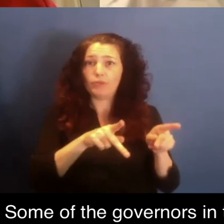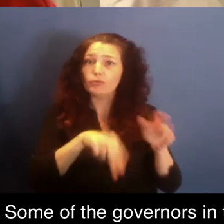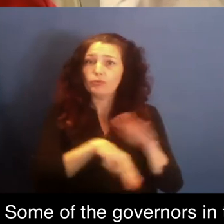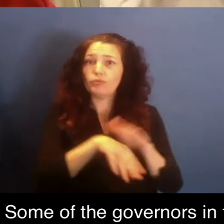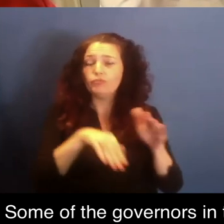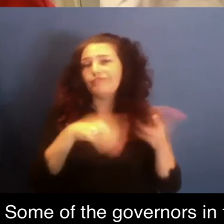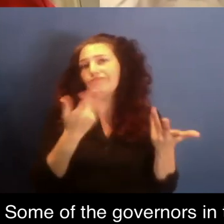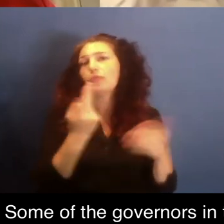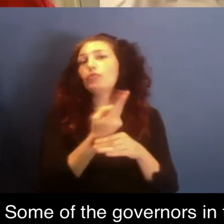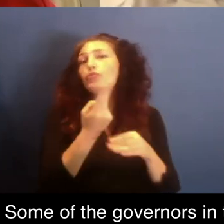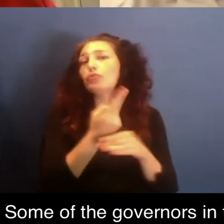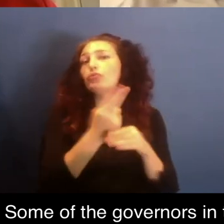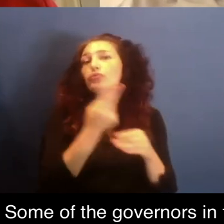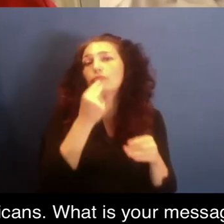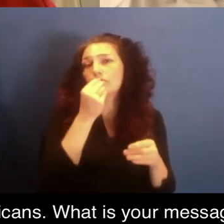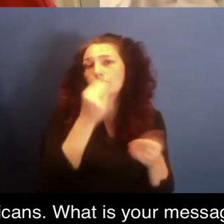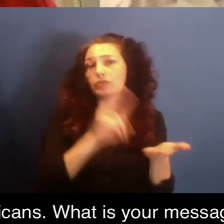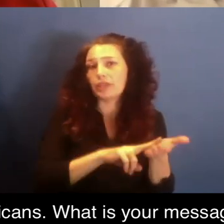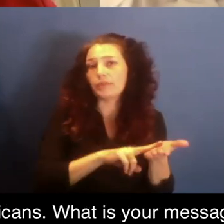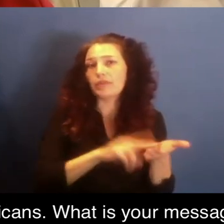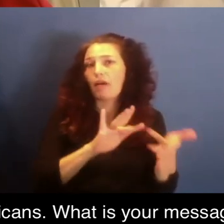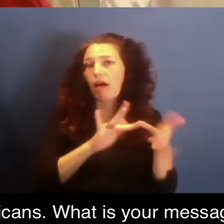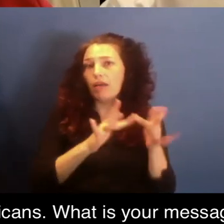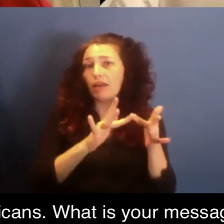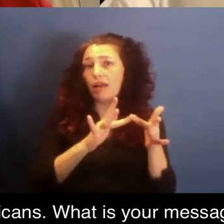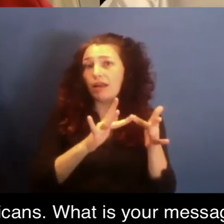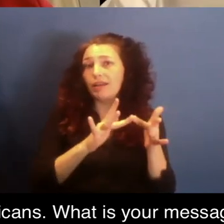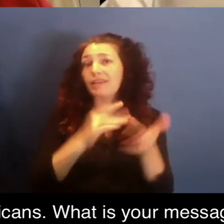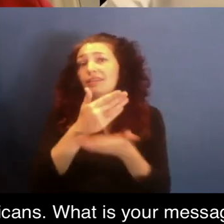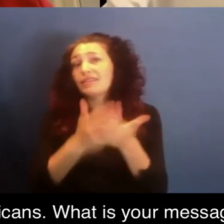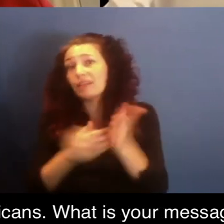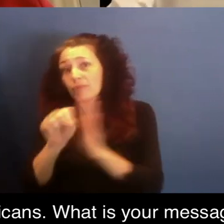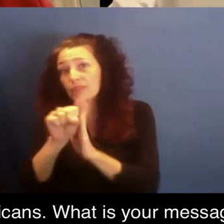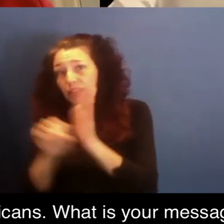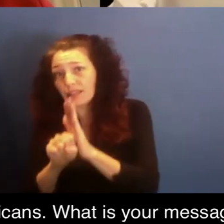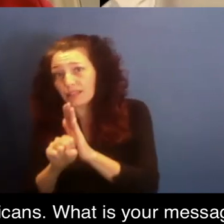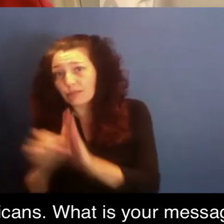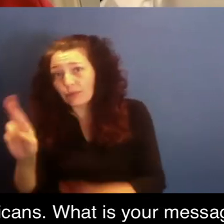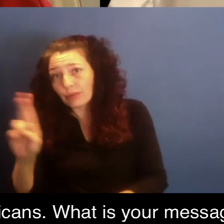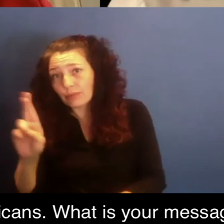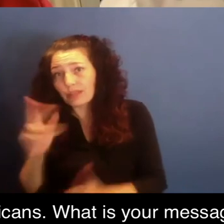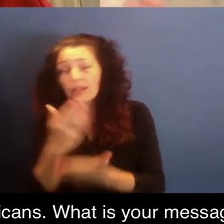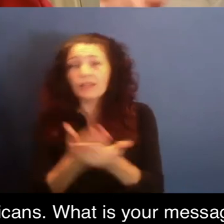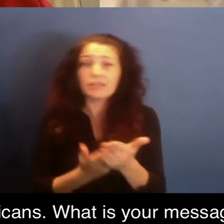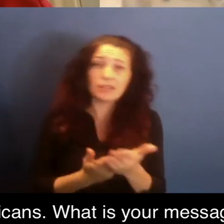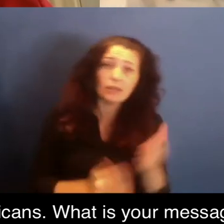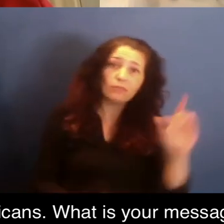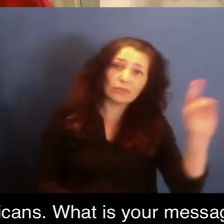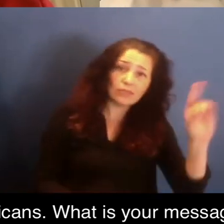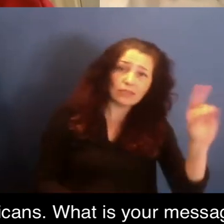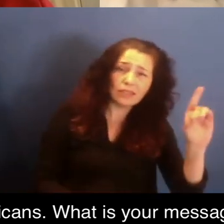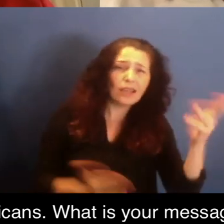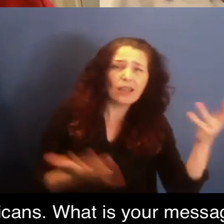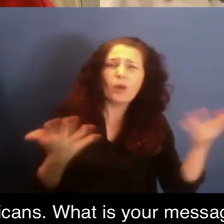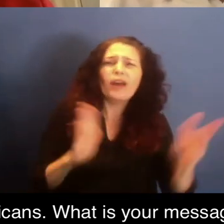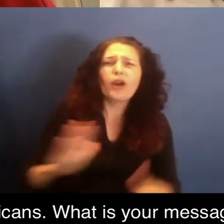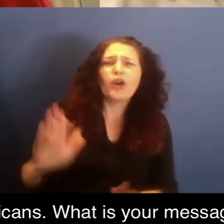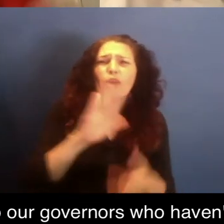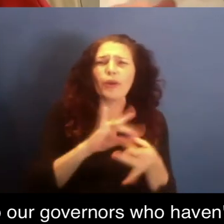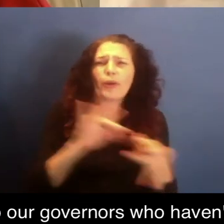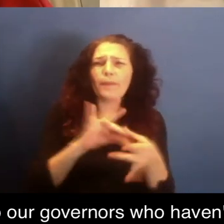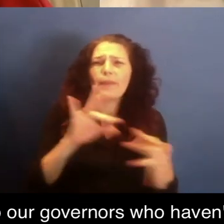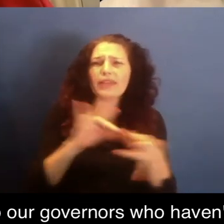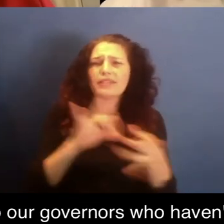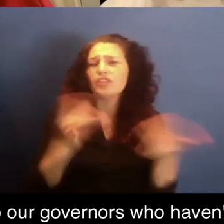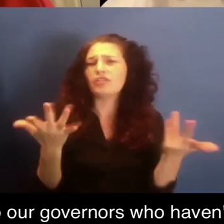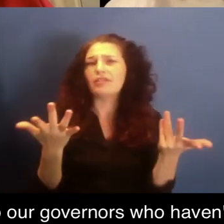states are Democrats and some are Republicans. What, what is your message to the disability community on what should